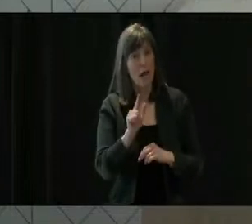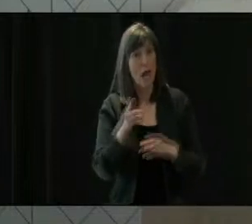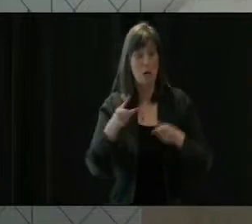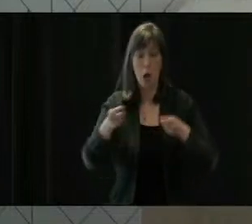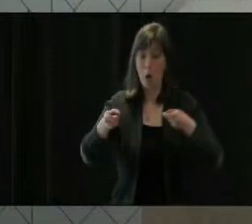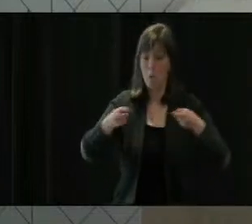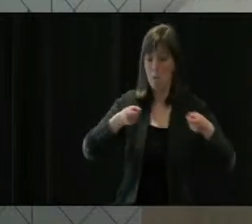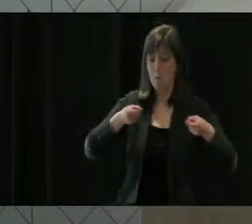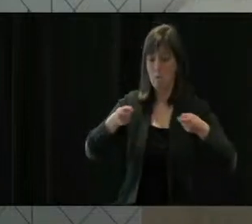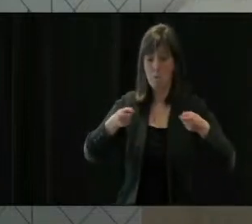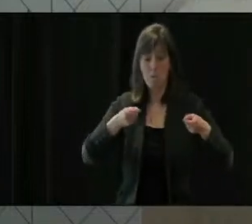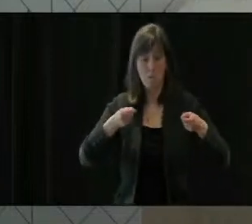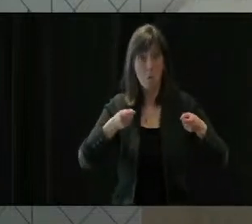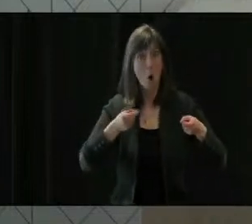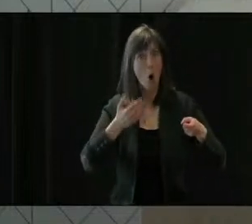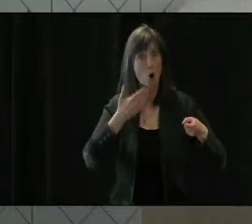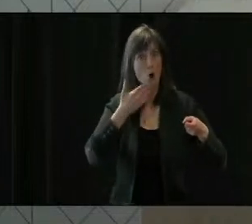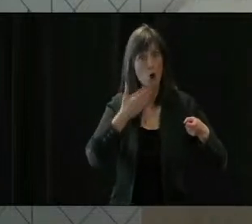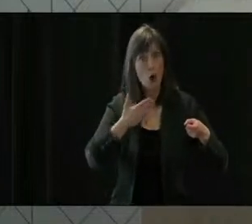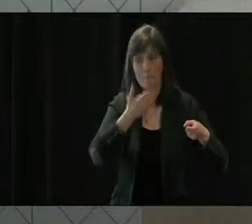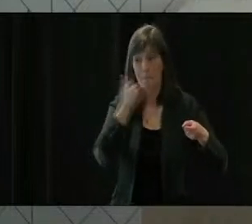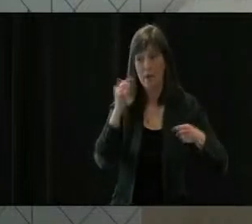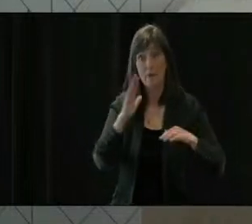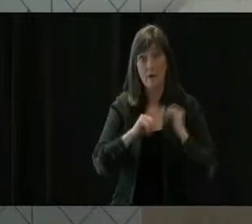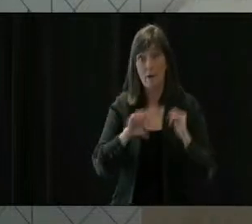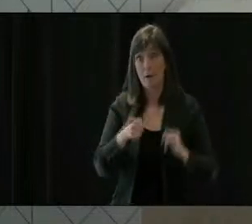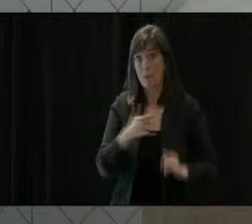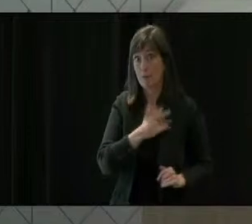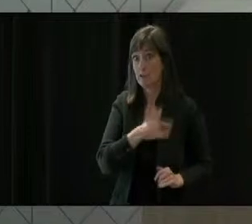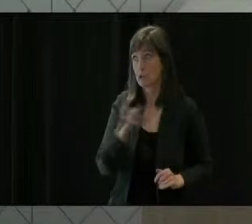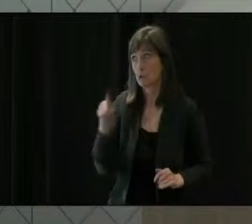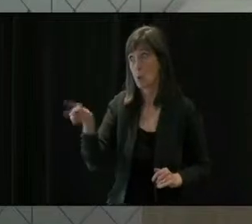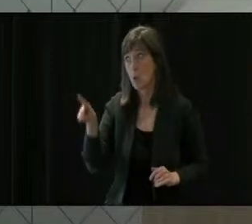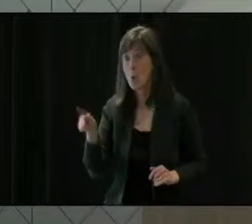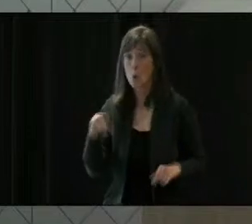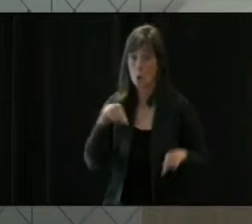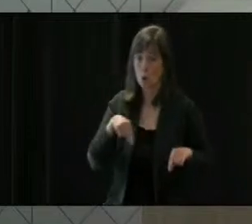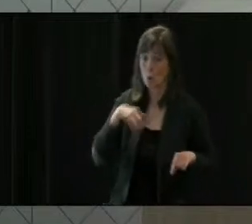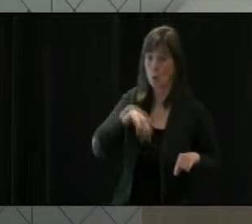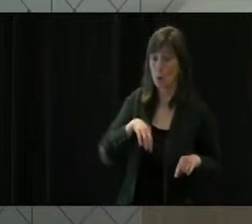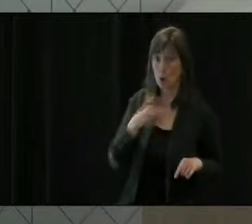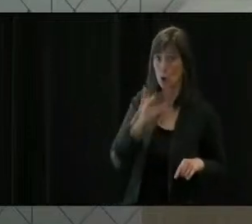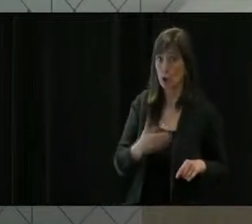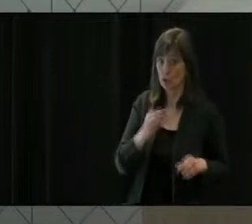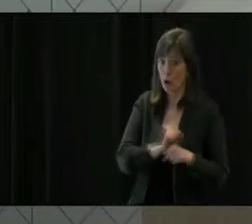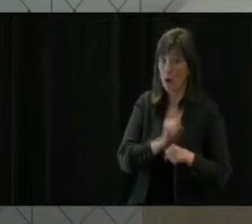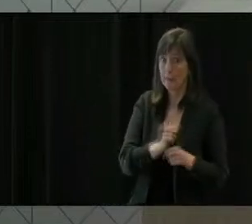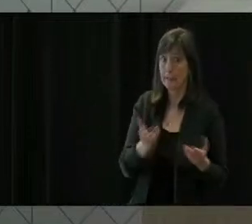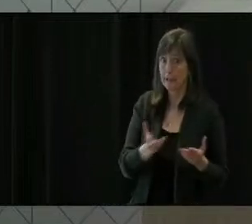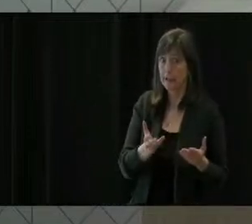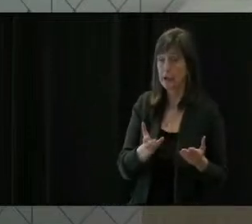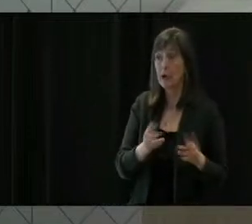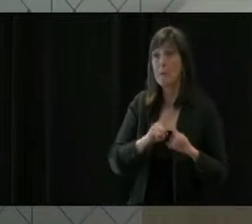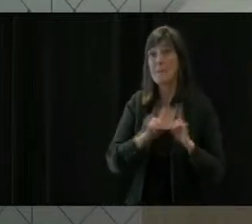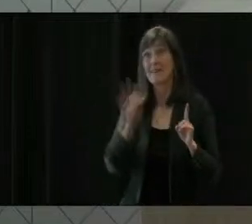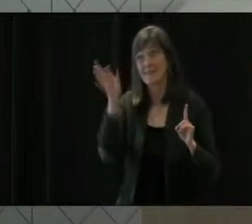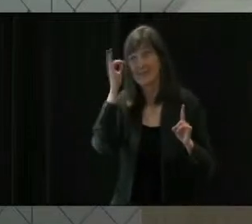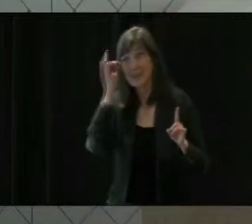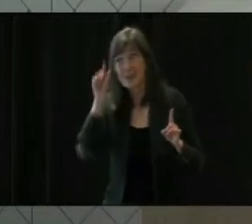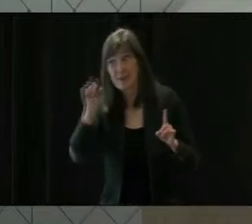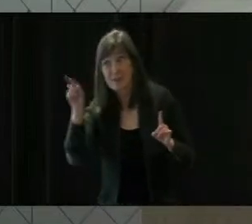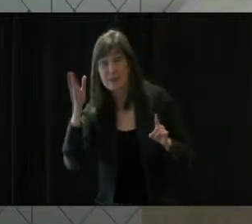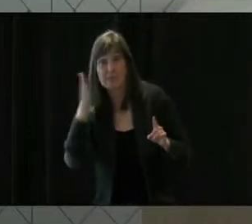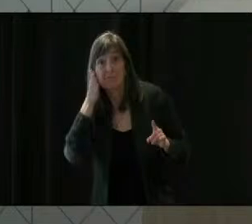situation much better than other provinces. So I don't know what the federal government is going to